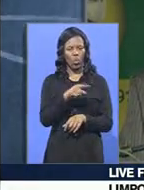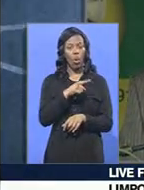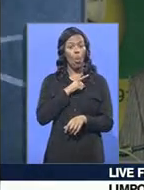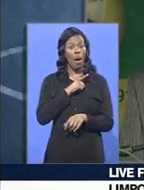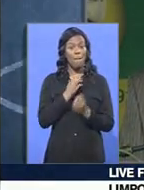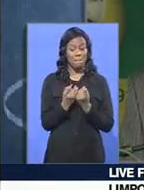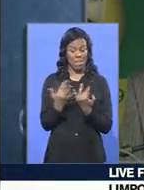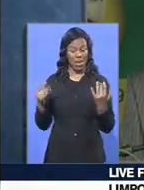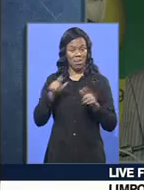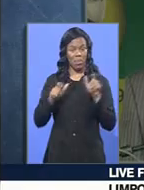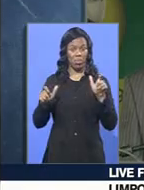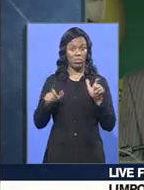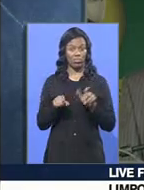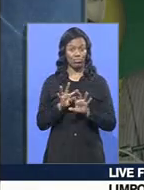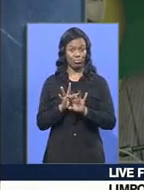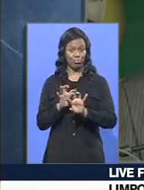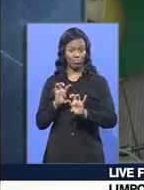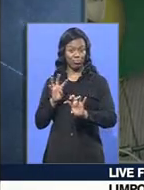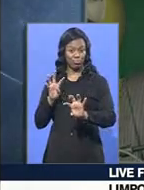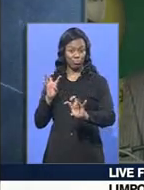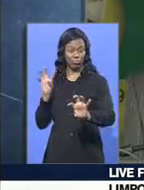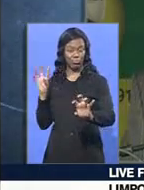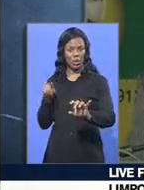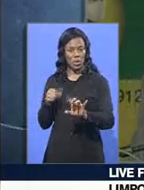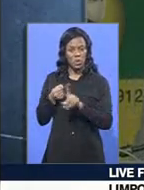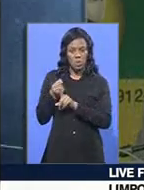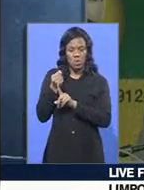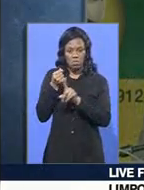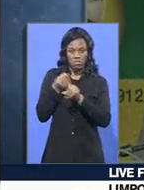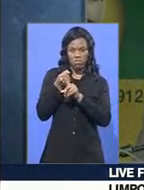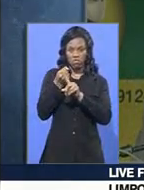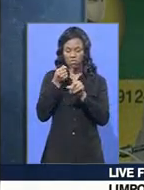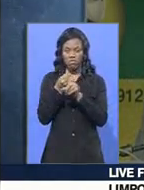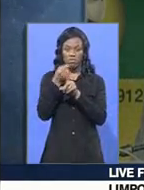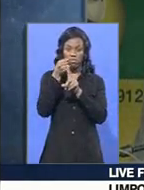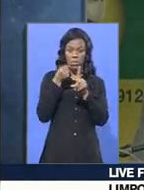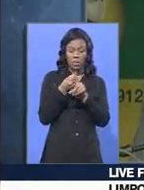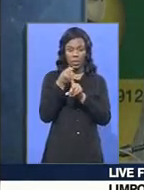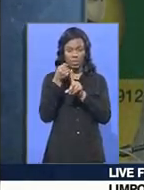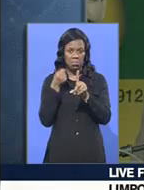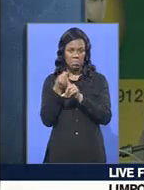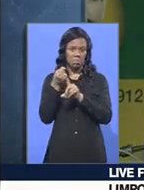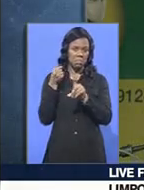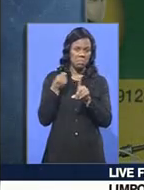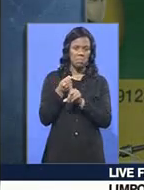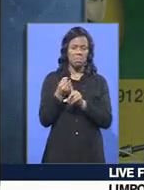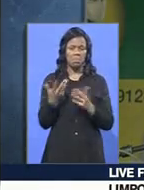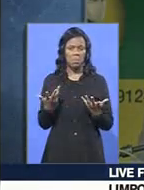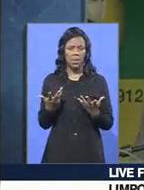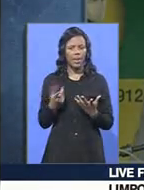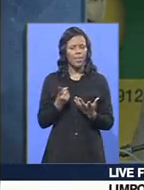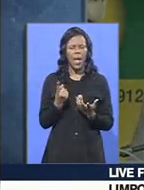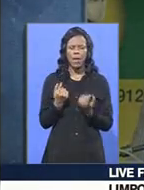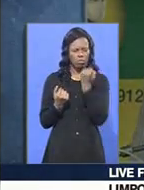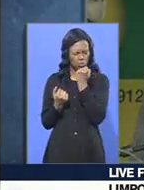of people who had been mobilized into an